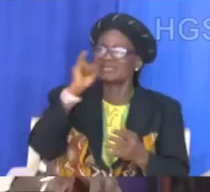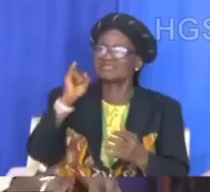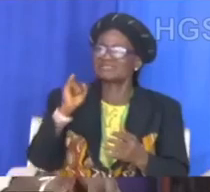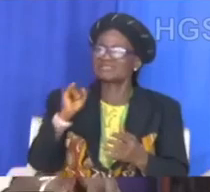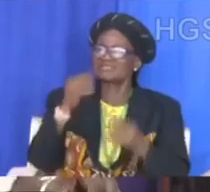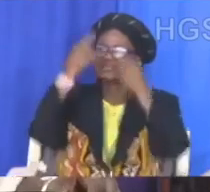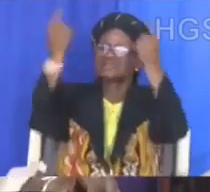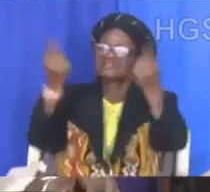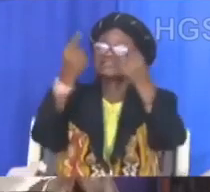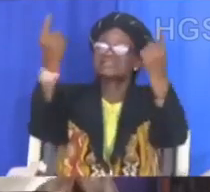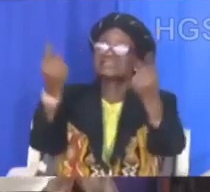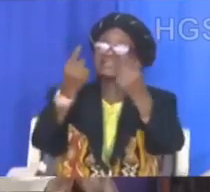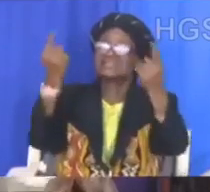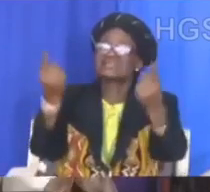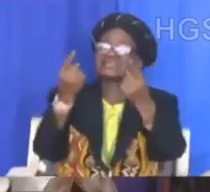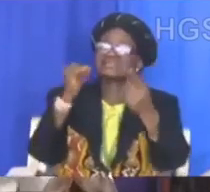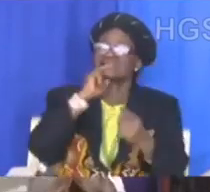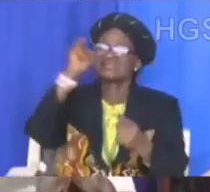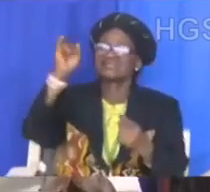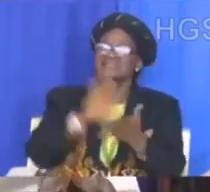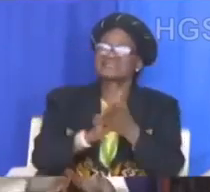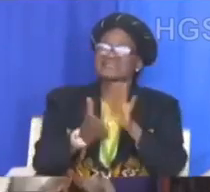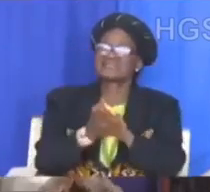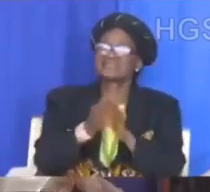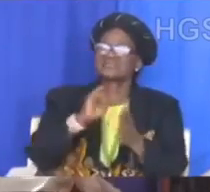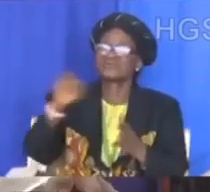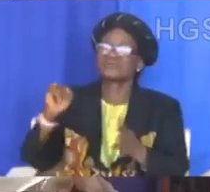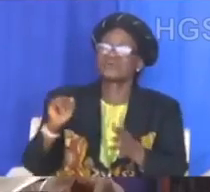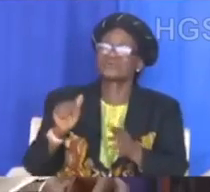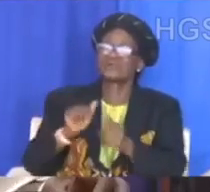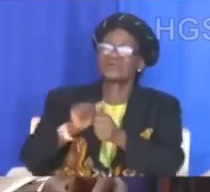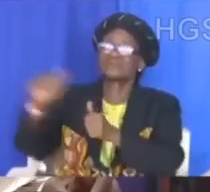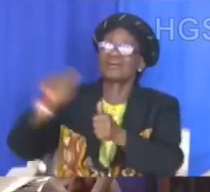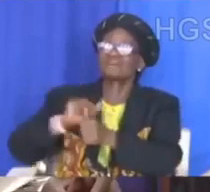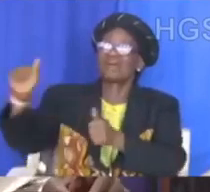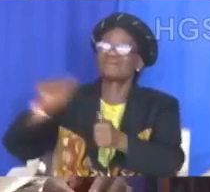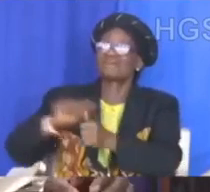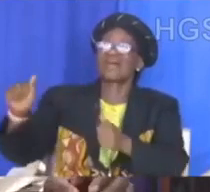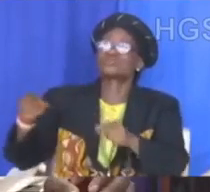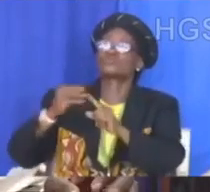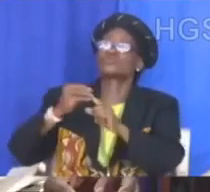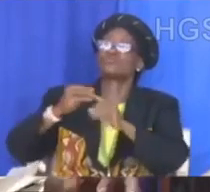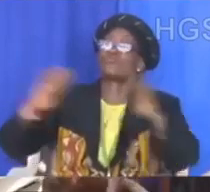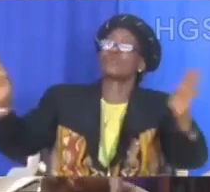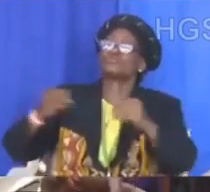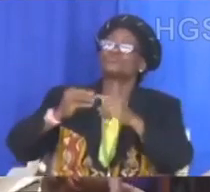sin is becoming far, far more rampant than before.